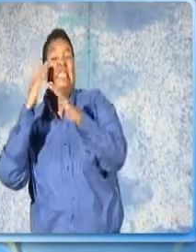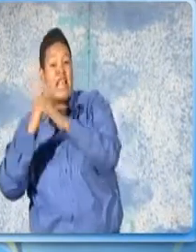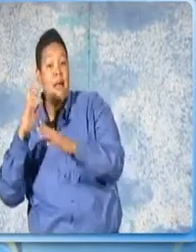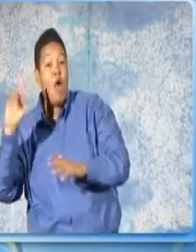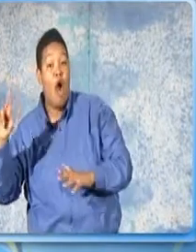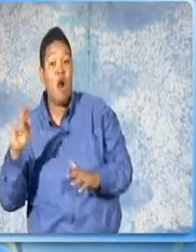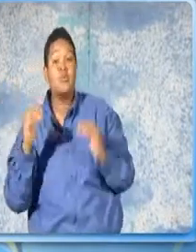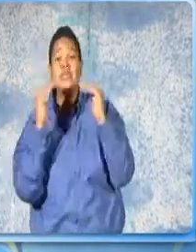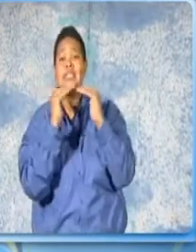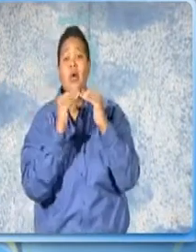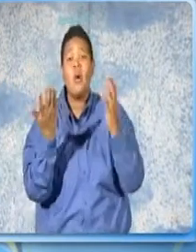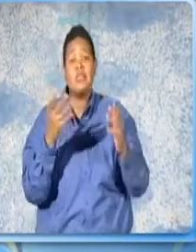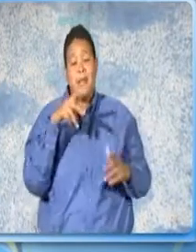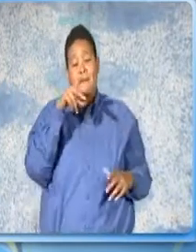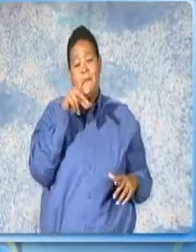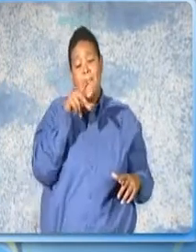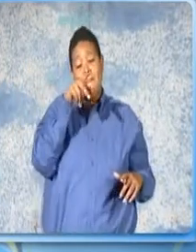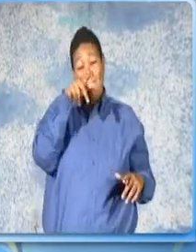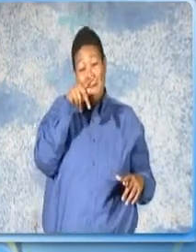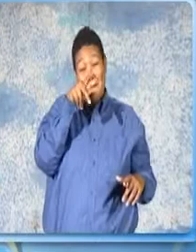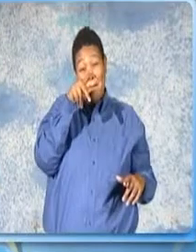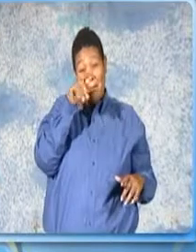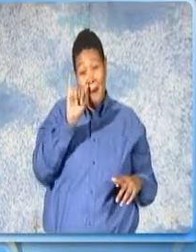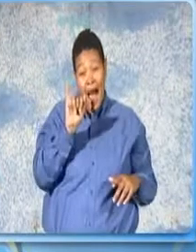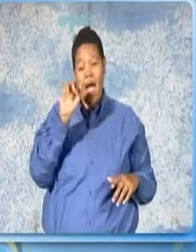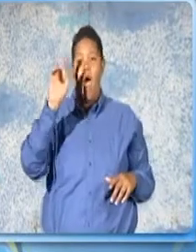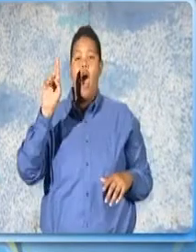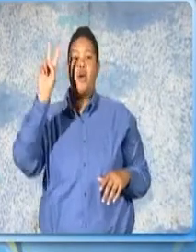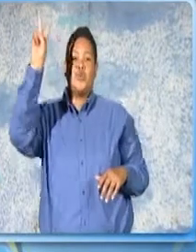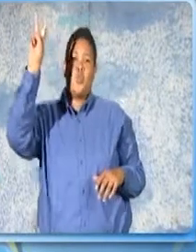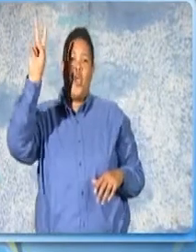is equal to pi r squared.